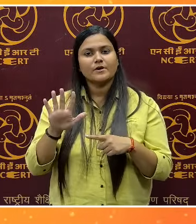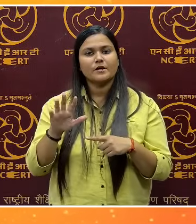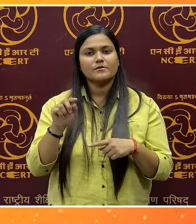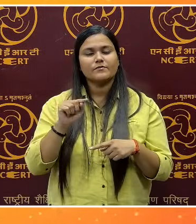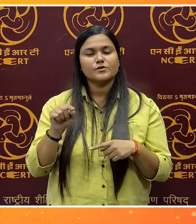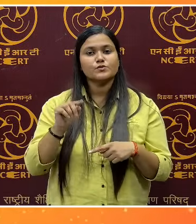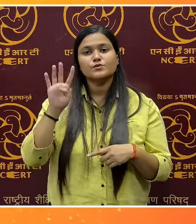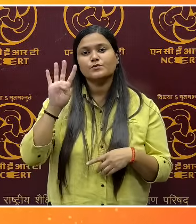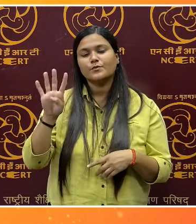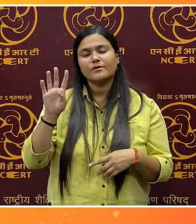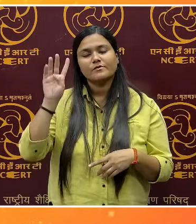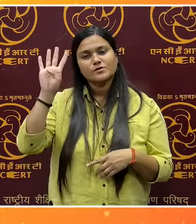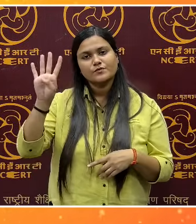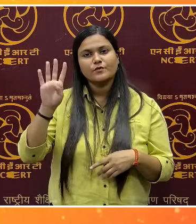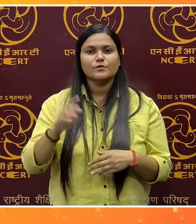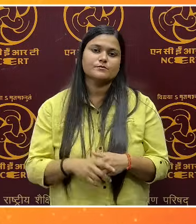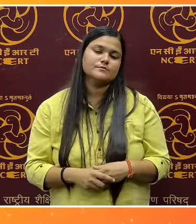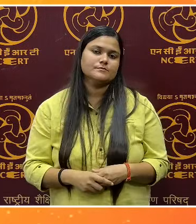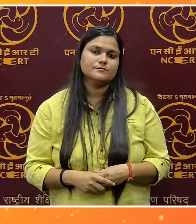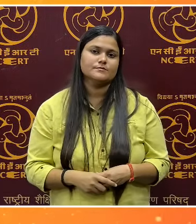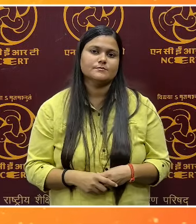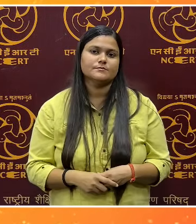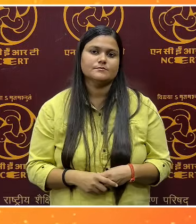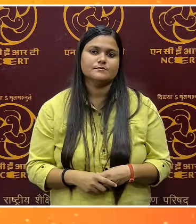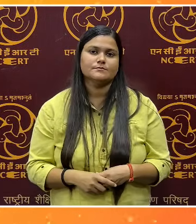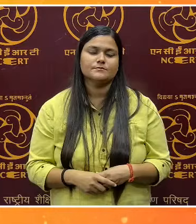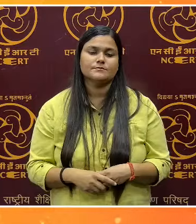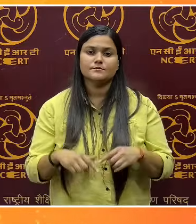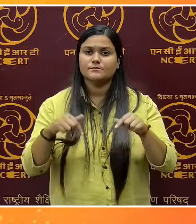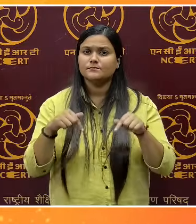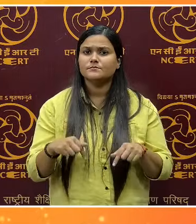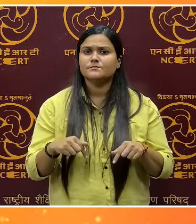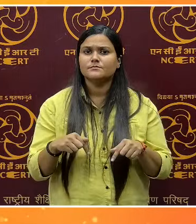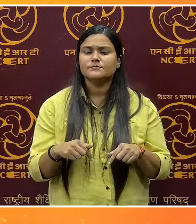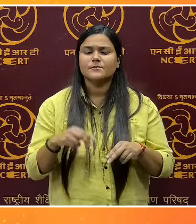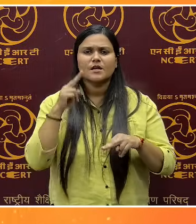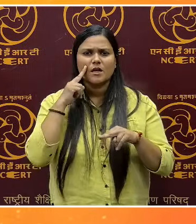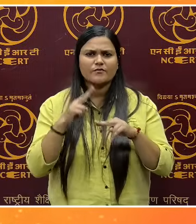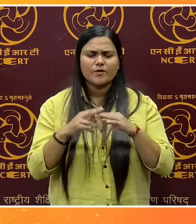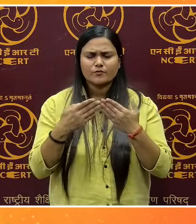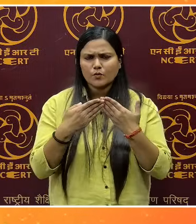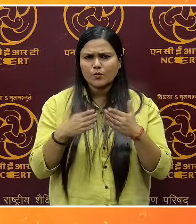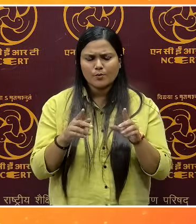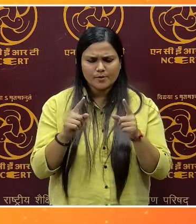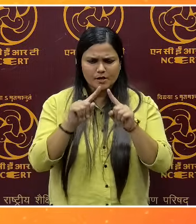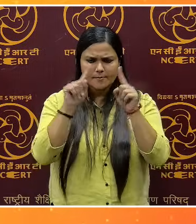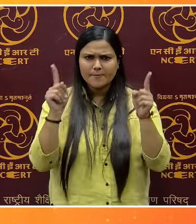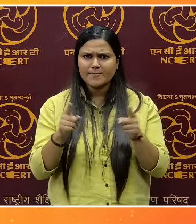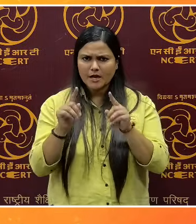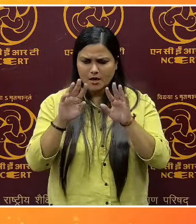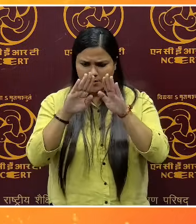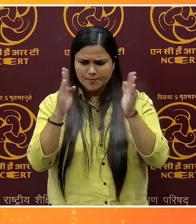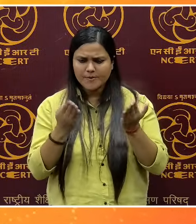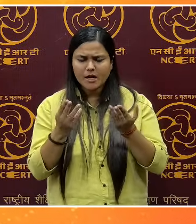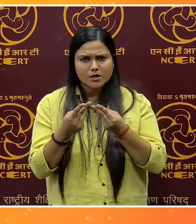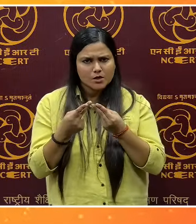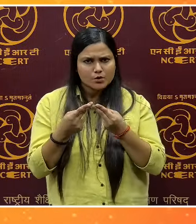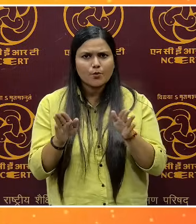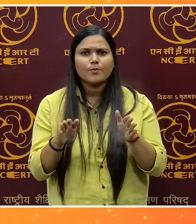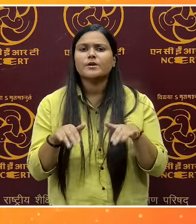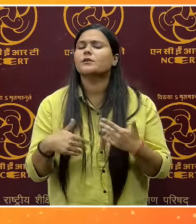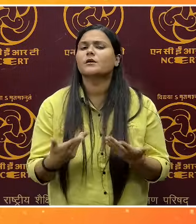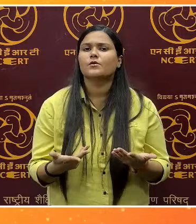4 upon 5 to the power 4. Okay. Now, if I have to open the brackets, Shivani, I have to give